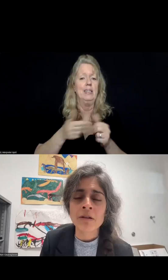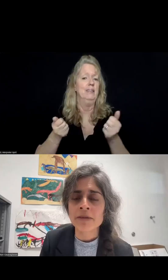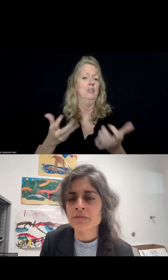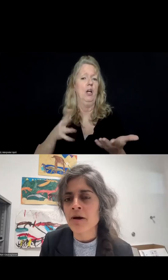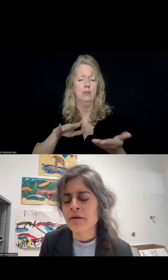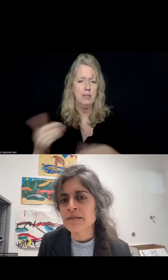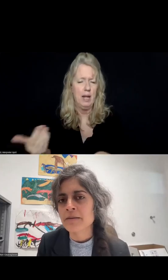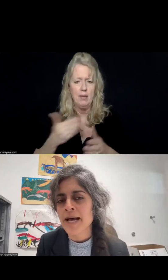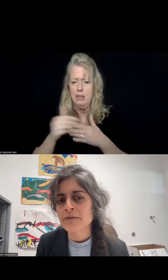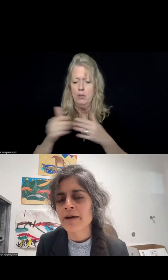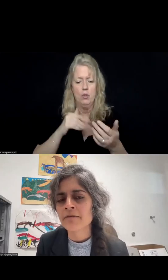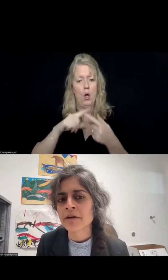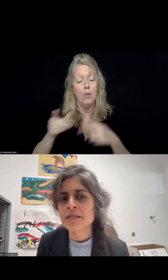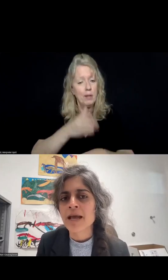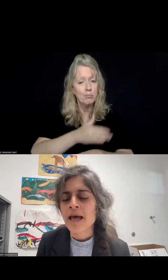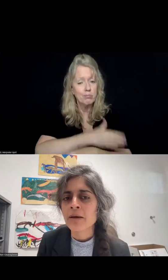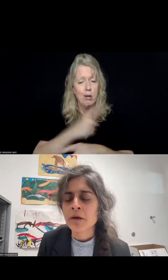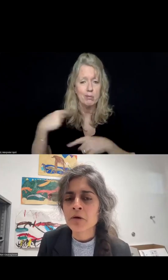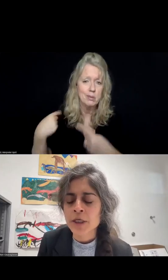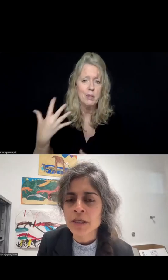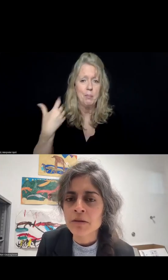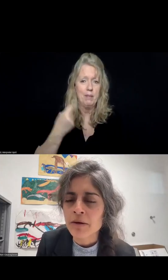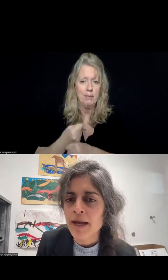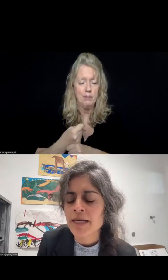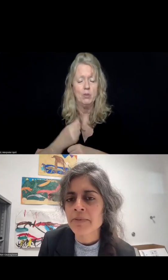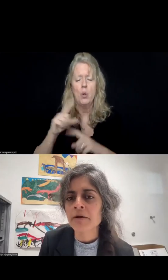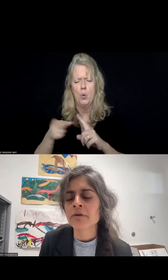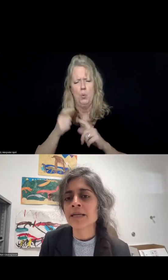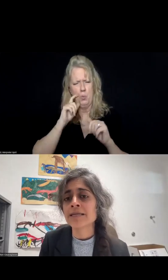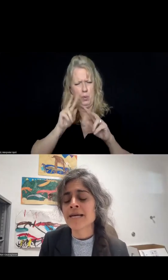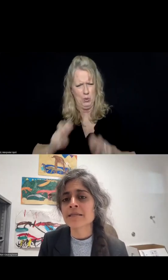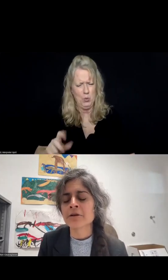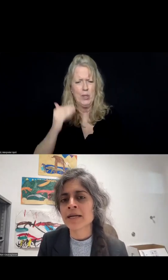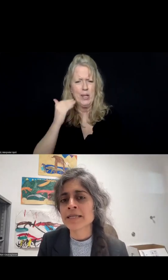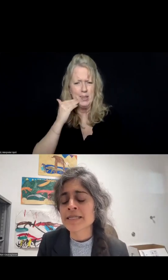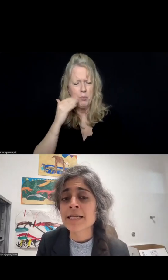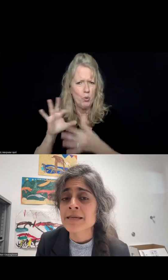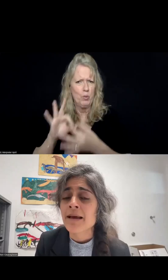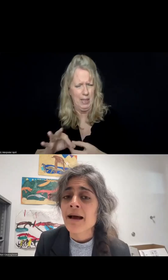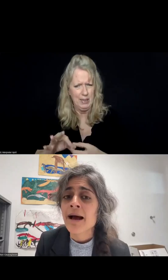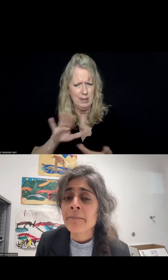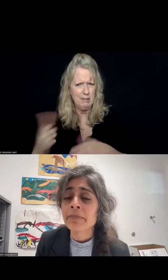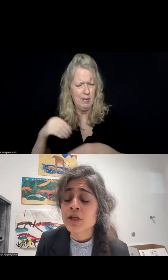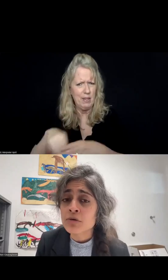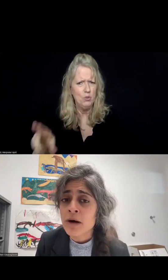despite all of this progress in the past 5 years. And when you actually look at tobacco-related deaths in the United States,